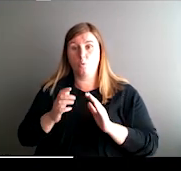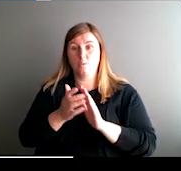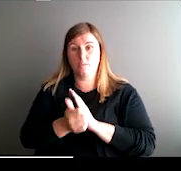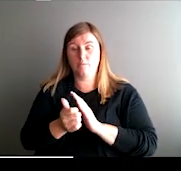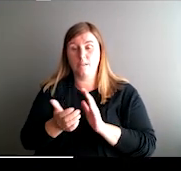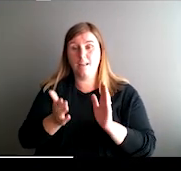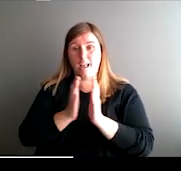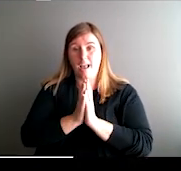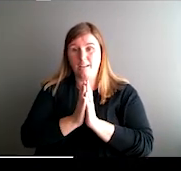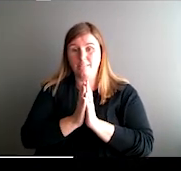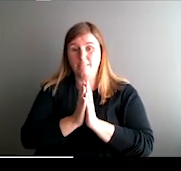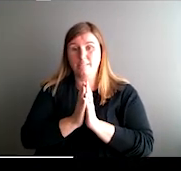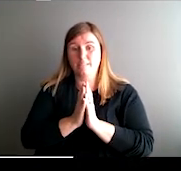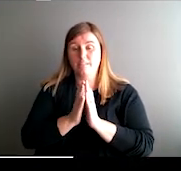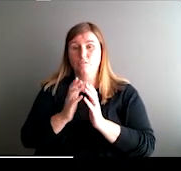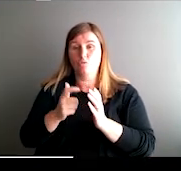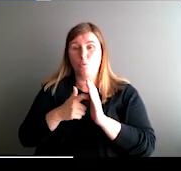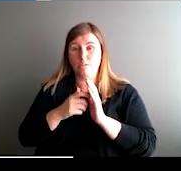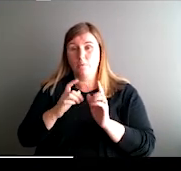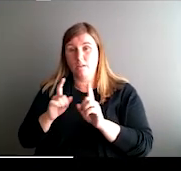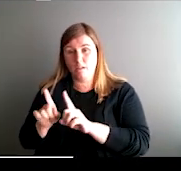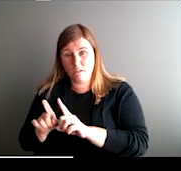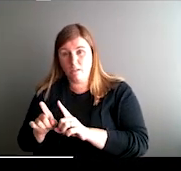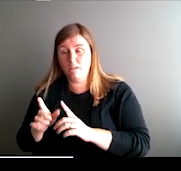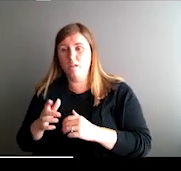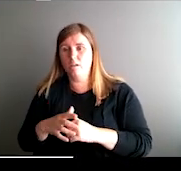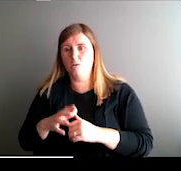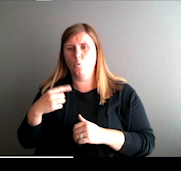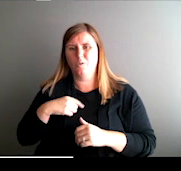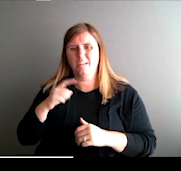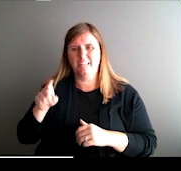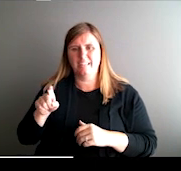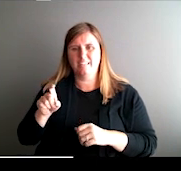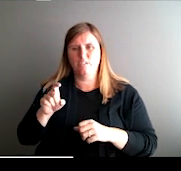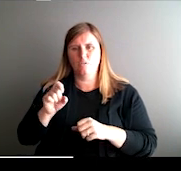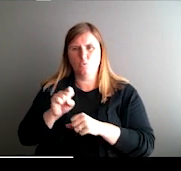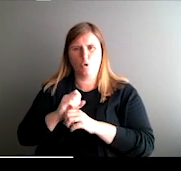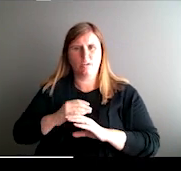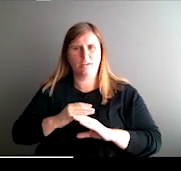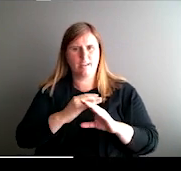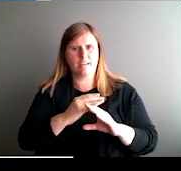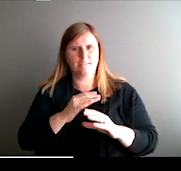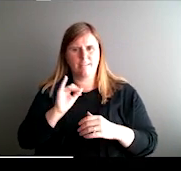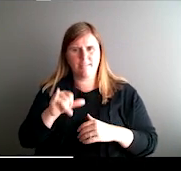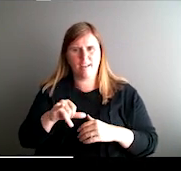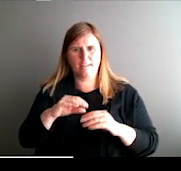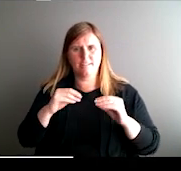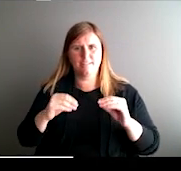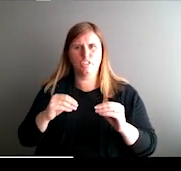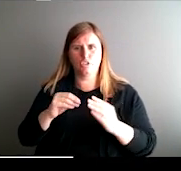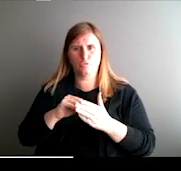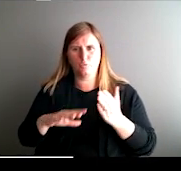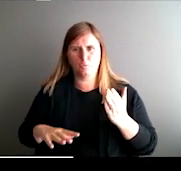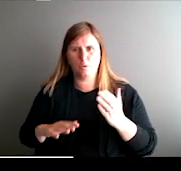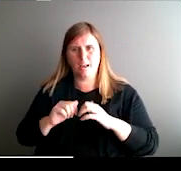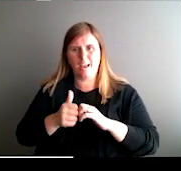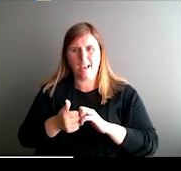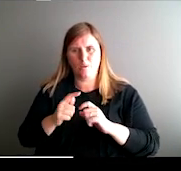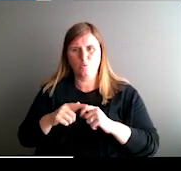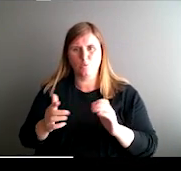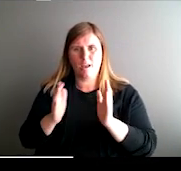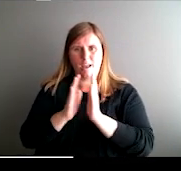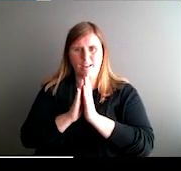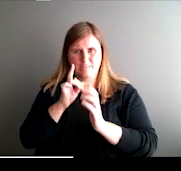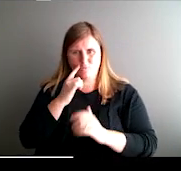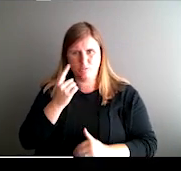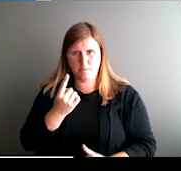the form of problem behavior, requesting by standing near, we need to work against that in teaching the student how to ask